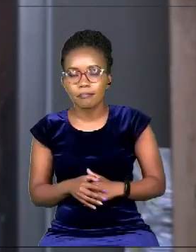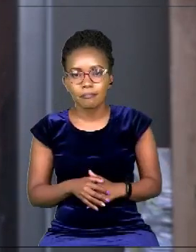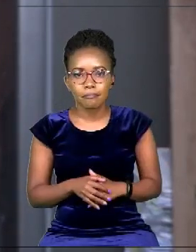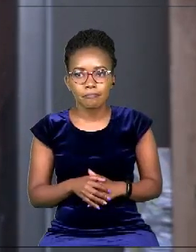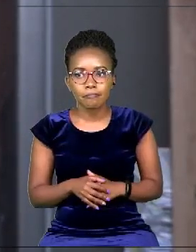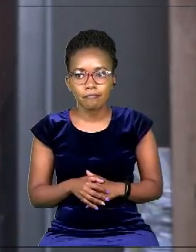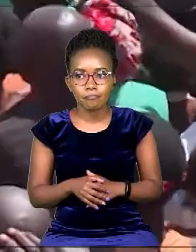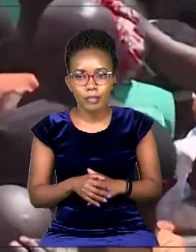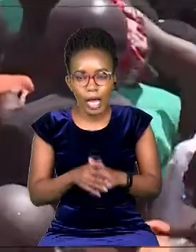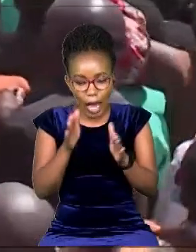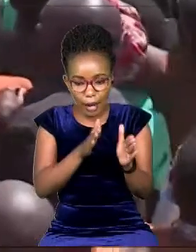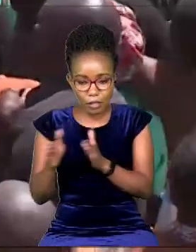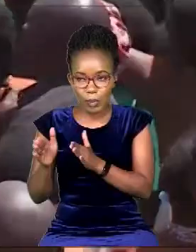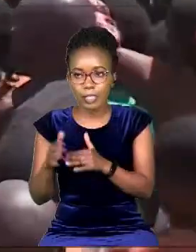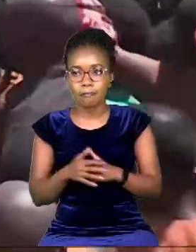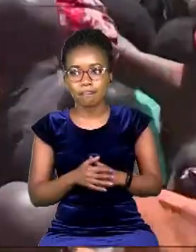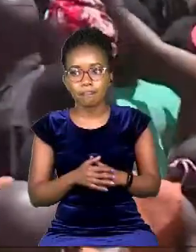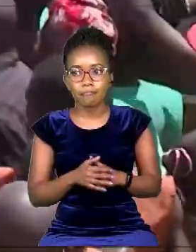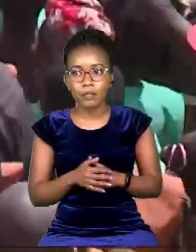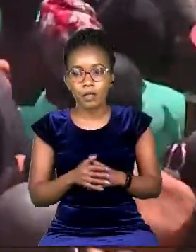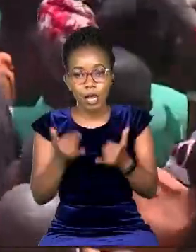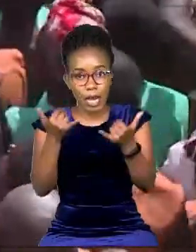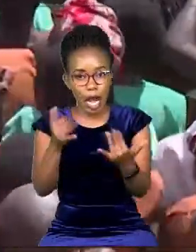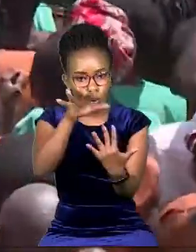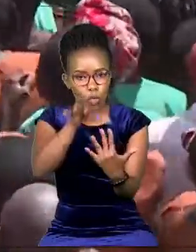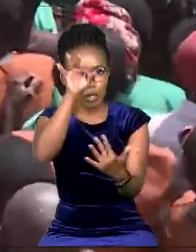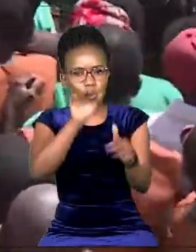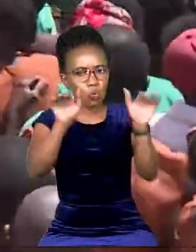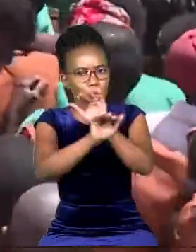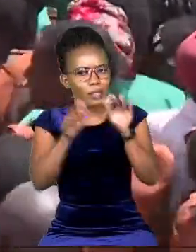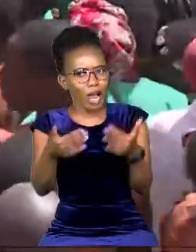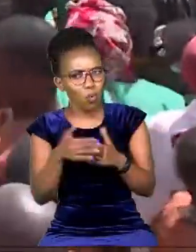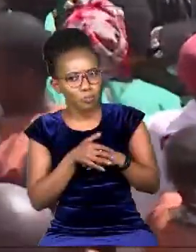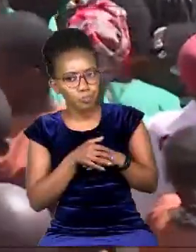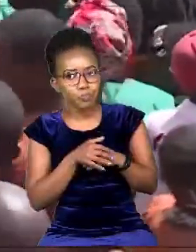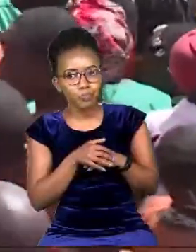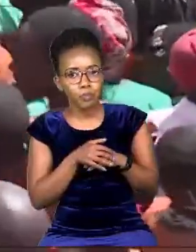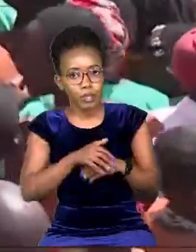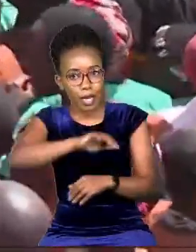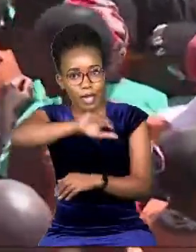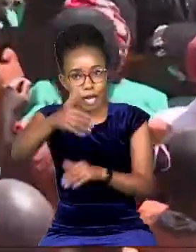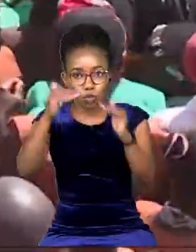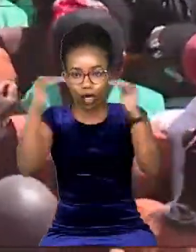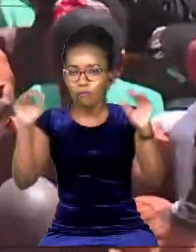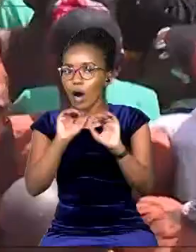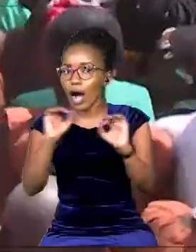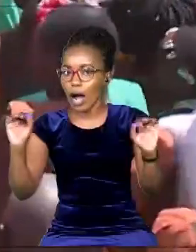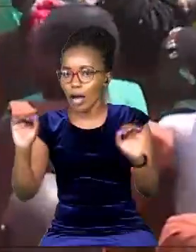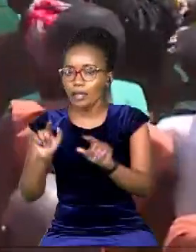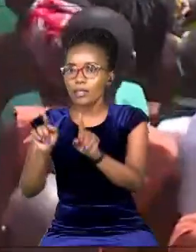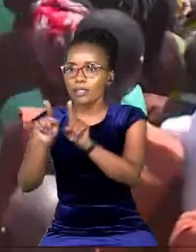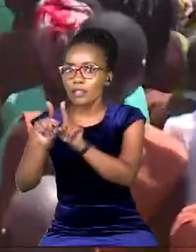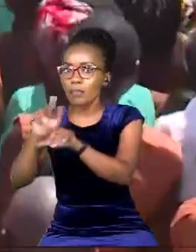That is supposed to be the ideal arrangement. The caution in choosing a deputy does not only apply in the county level, but reflects